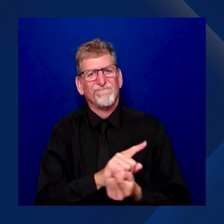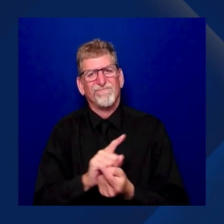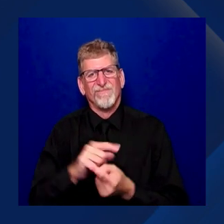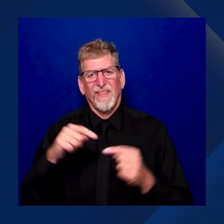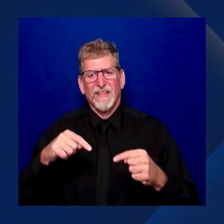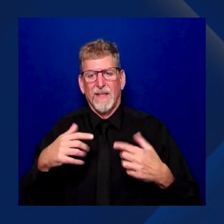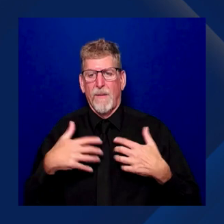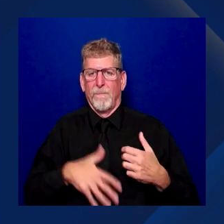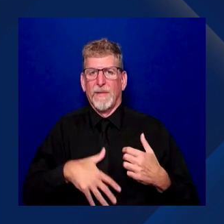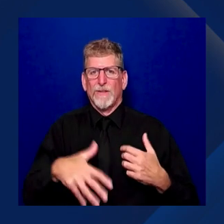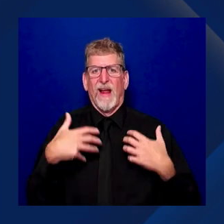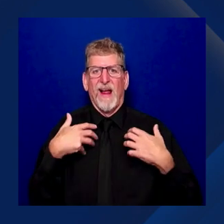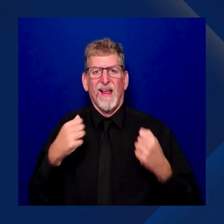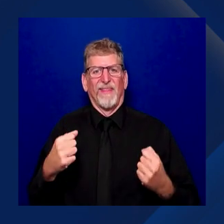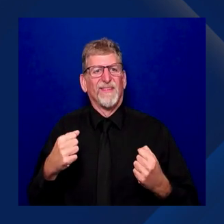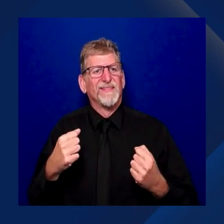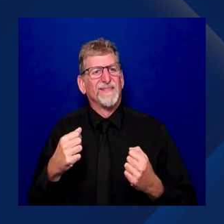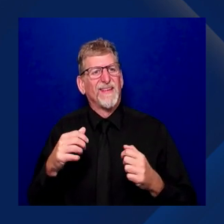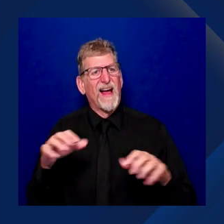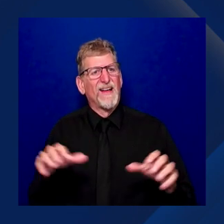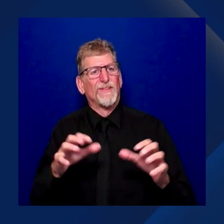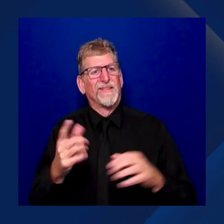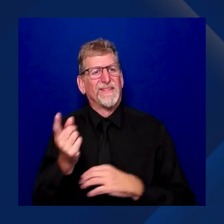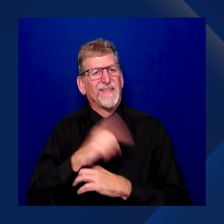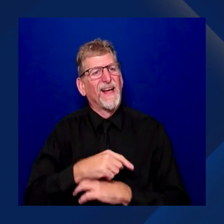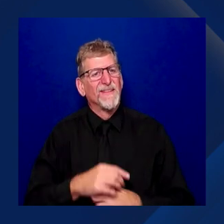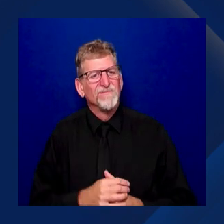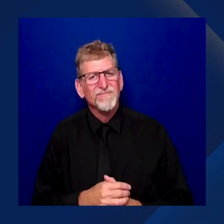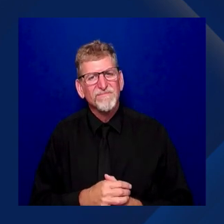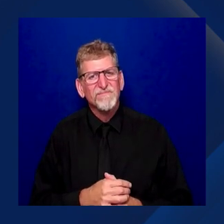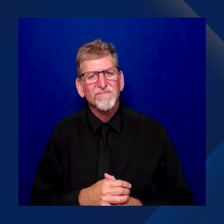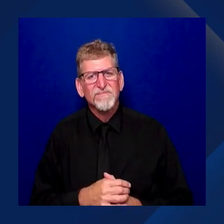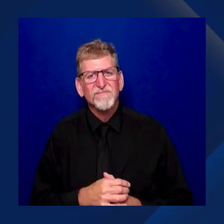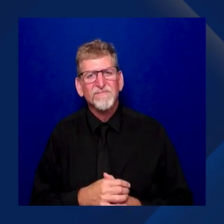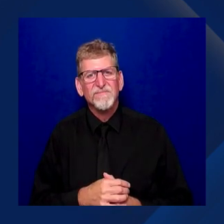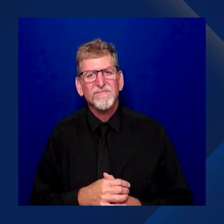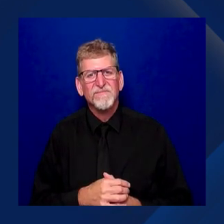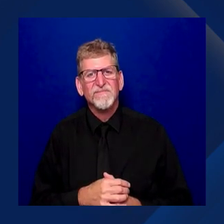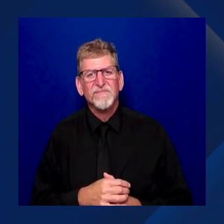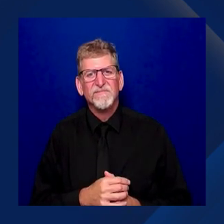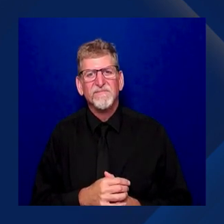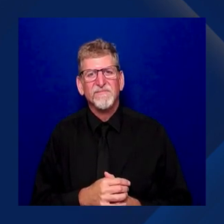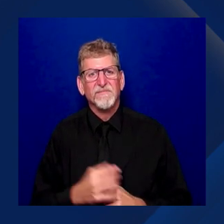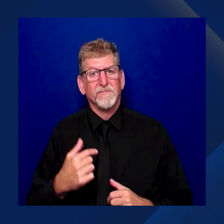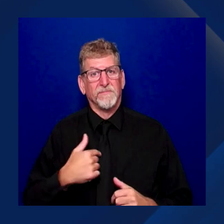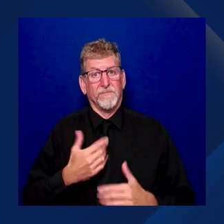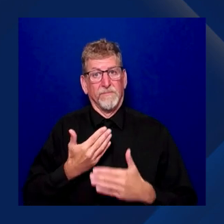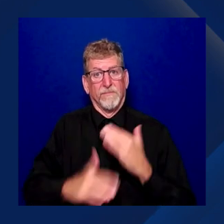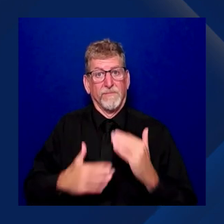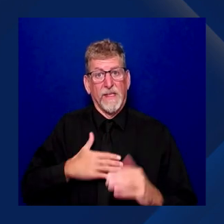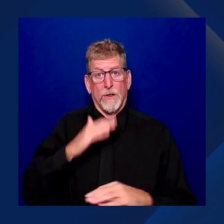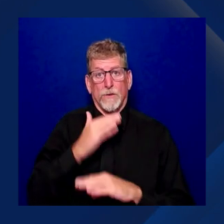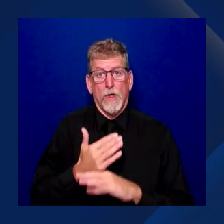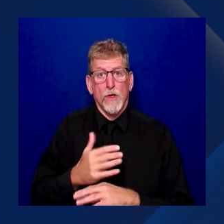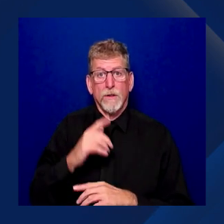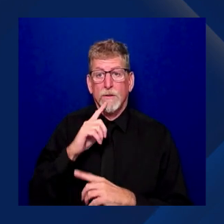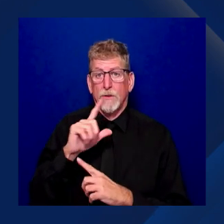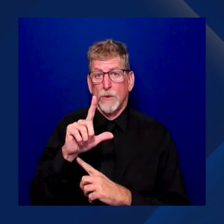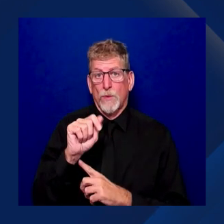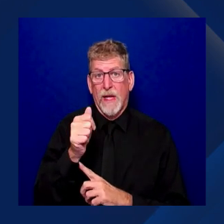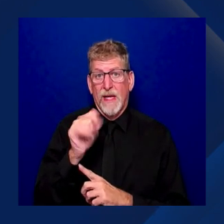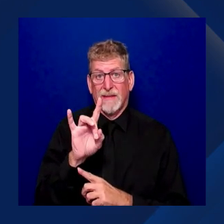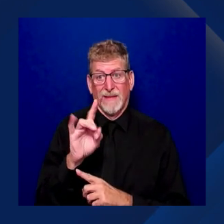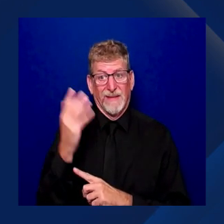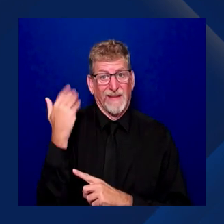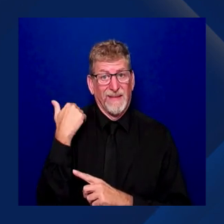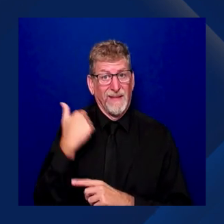Action. You know, when I gave birth to my baby girl in 2018, she became the first newborn allowed on the Senate floor.